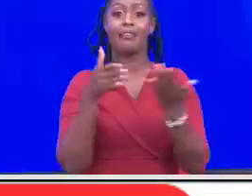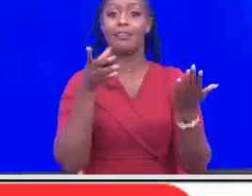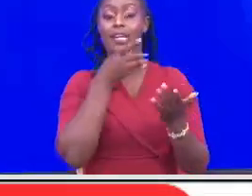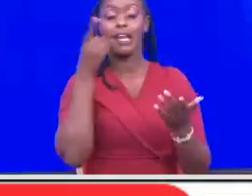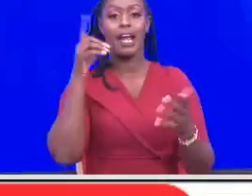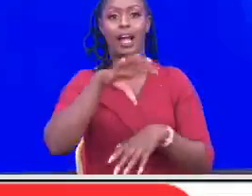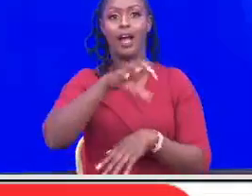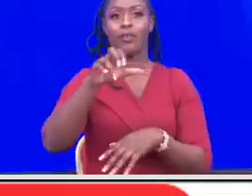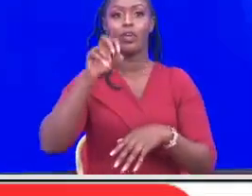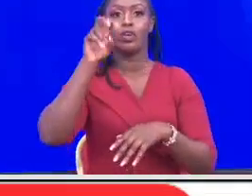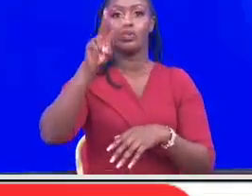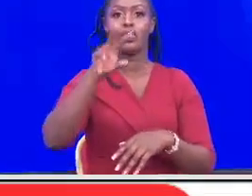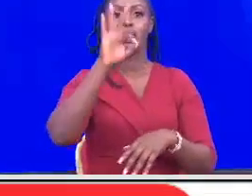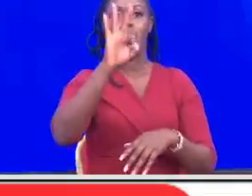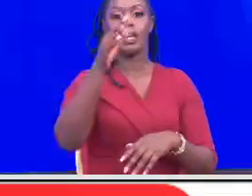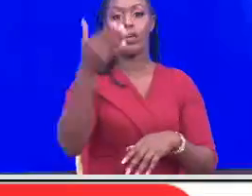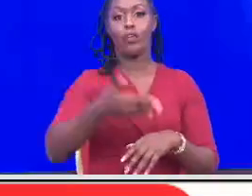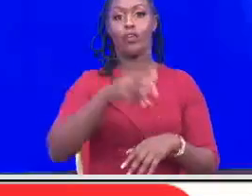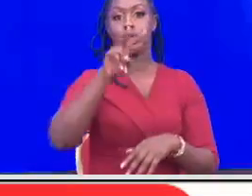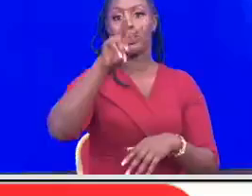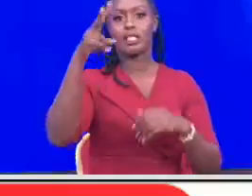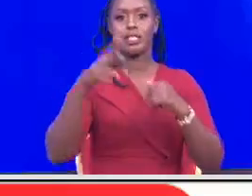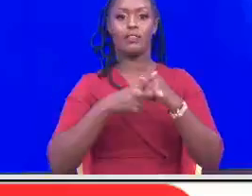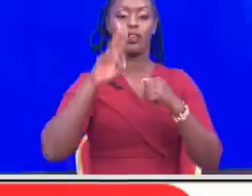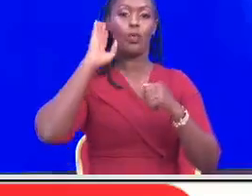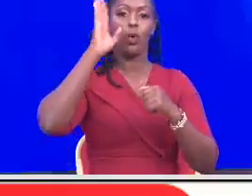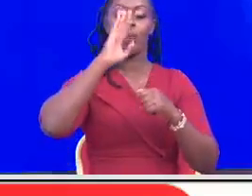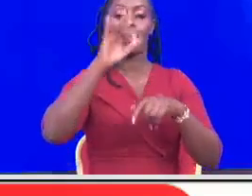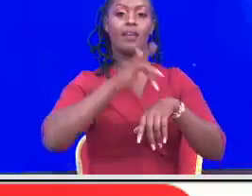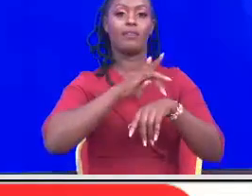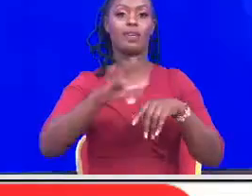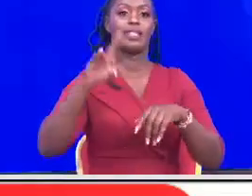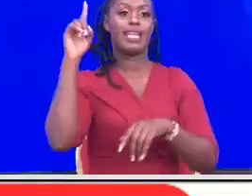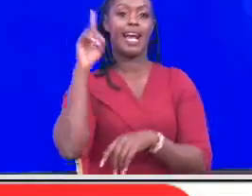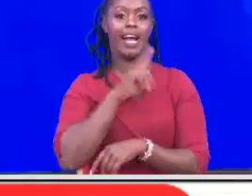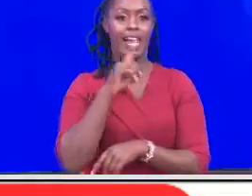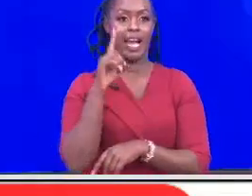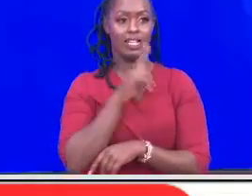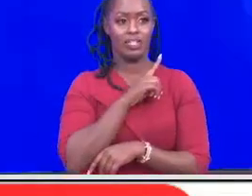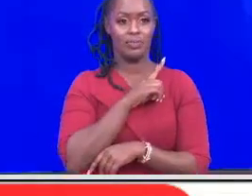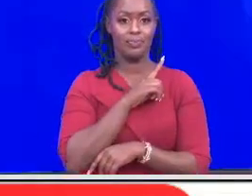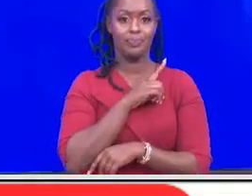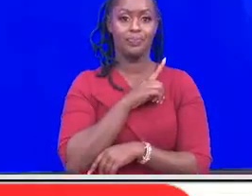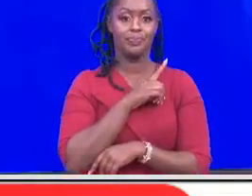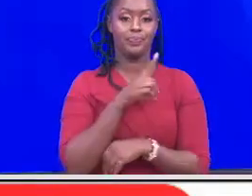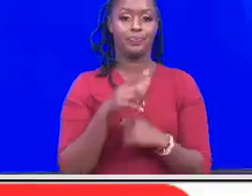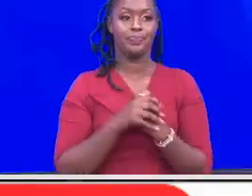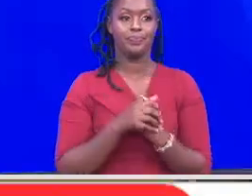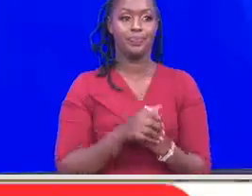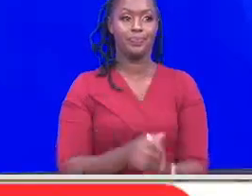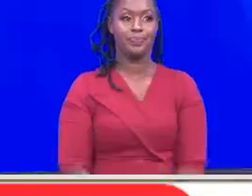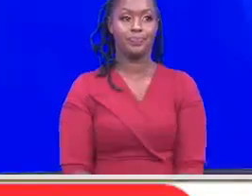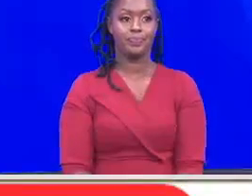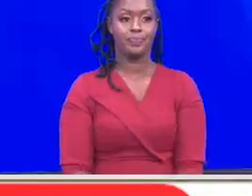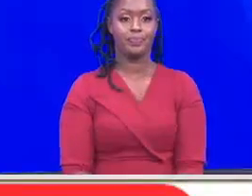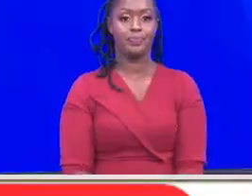27 counties will be severely affected. Moige William has more details from this meeting.